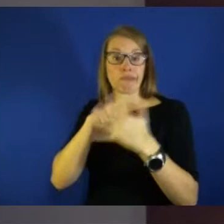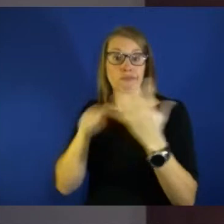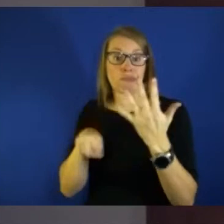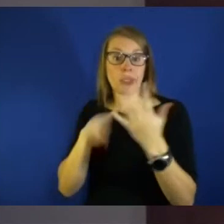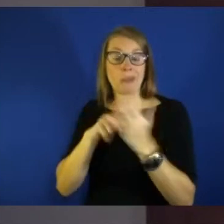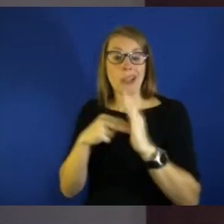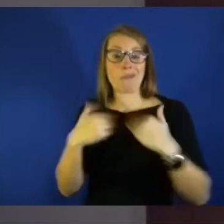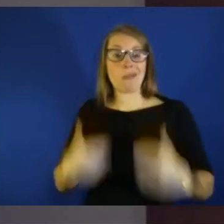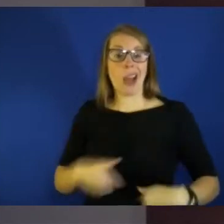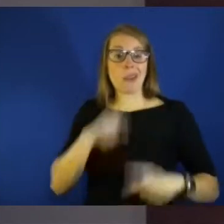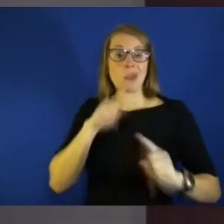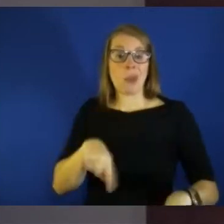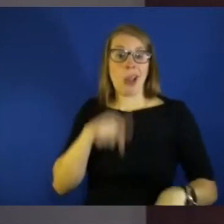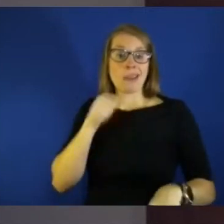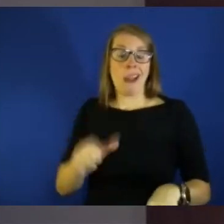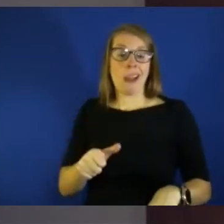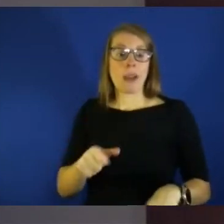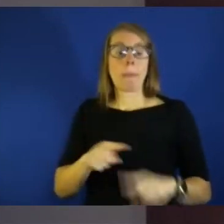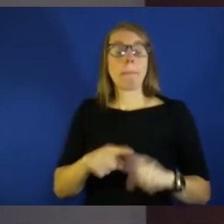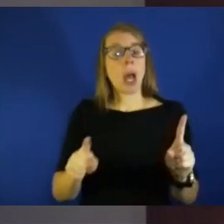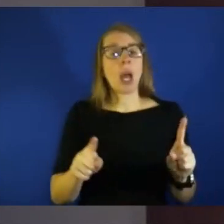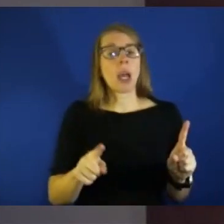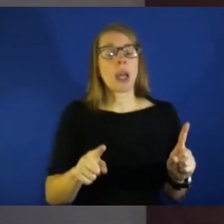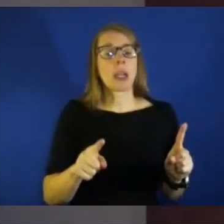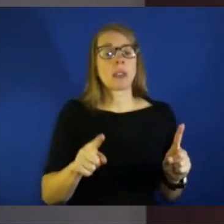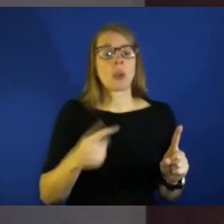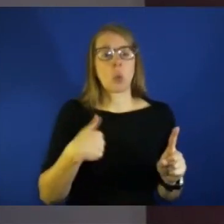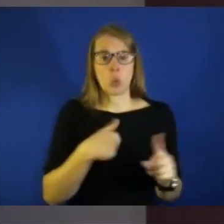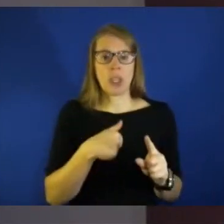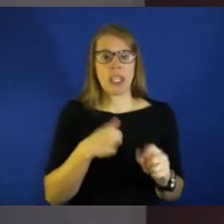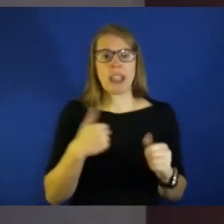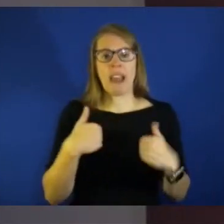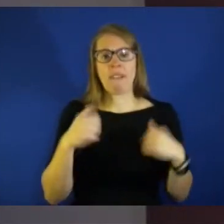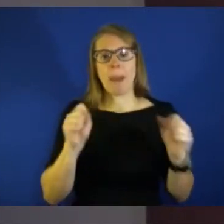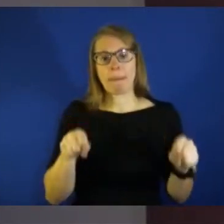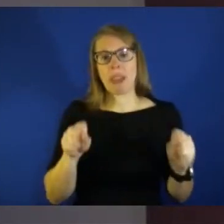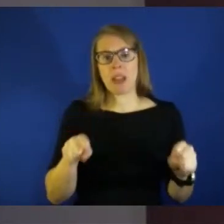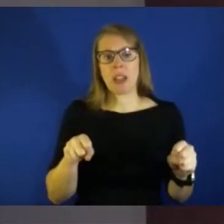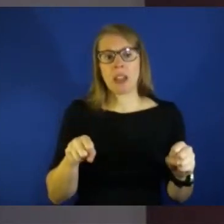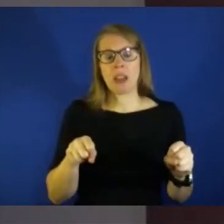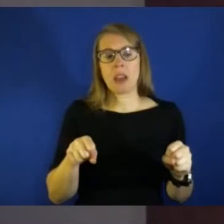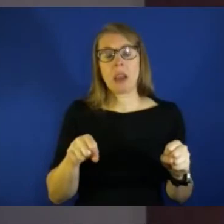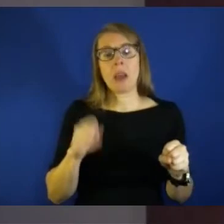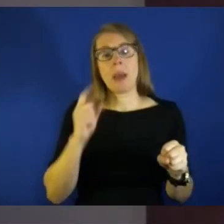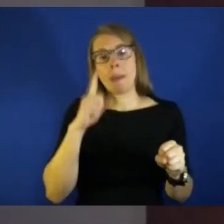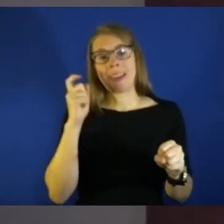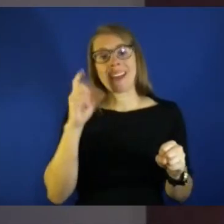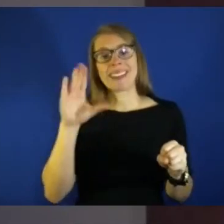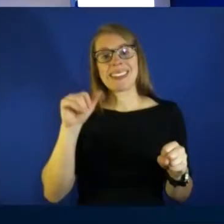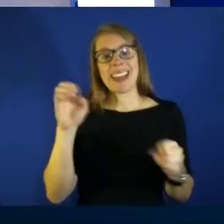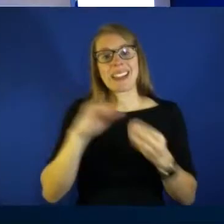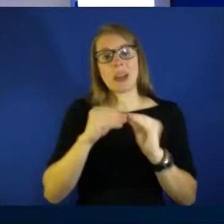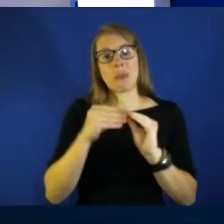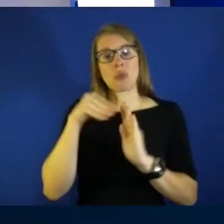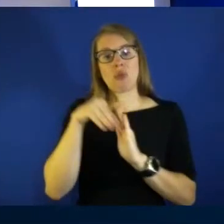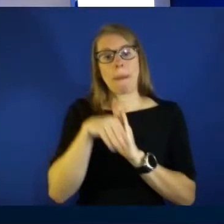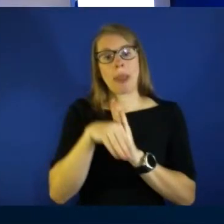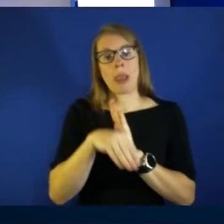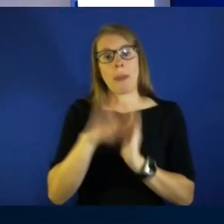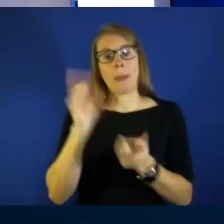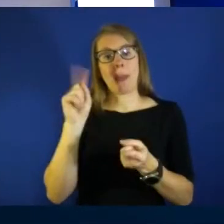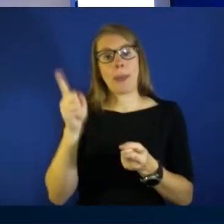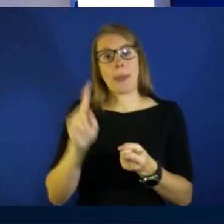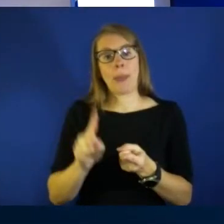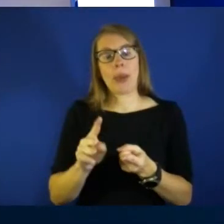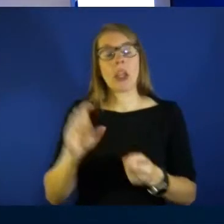wouldn't give it. But we have the ability to do that now in large part because the case numbers have been dropping. All right, Shirley wants